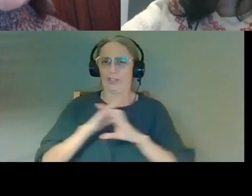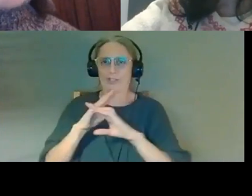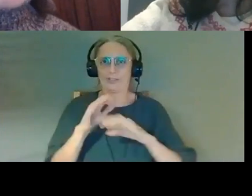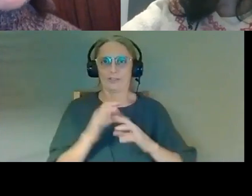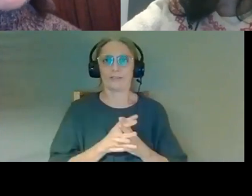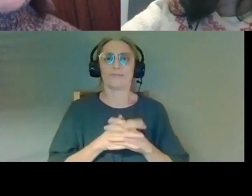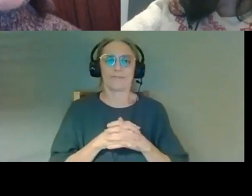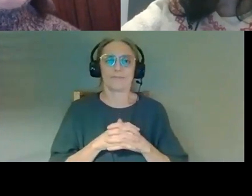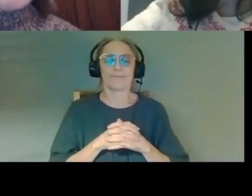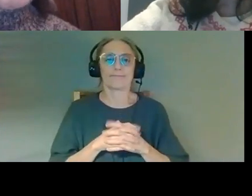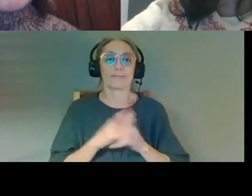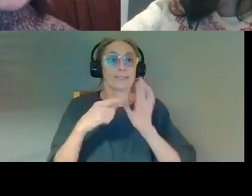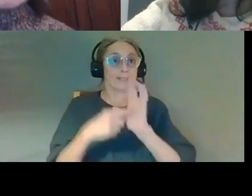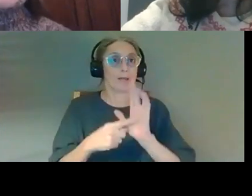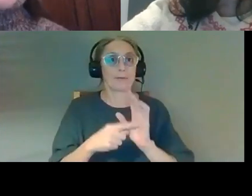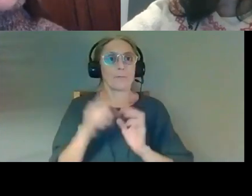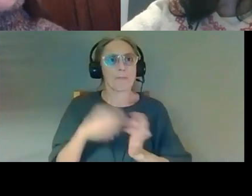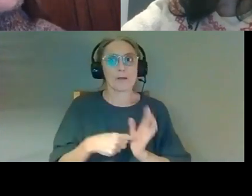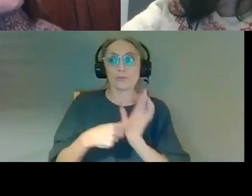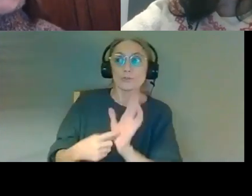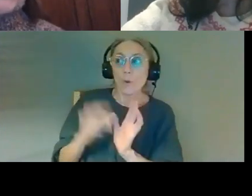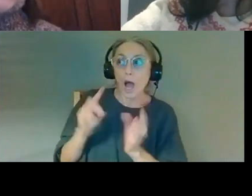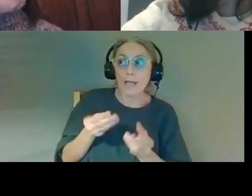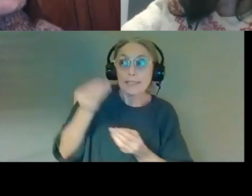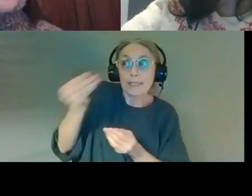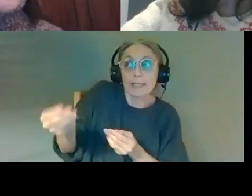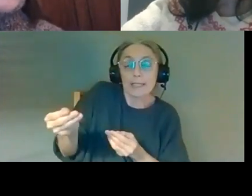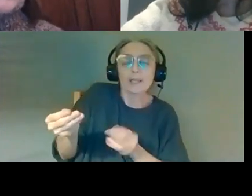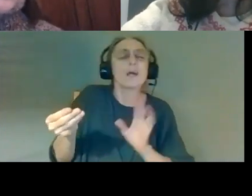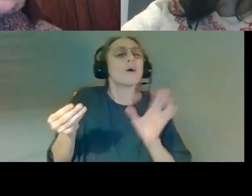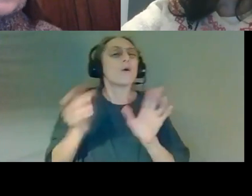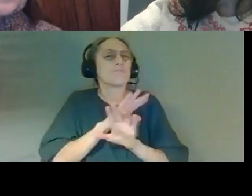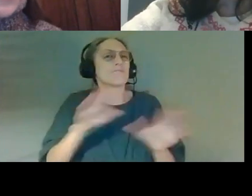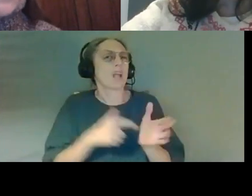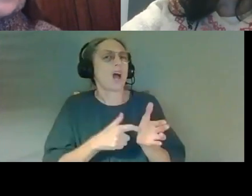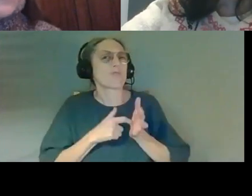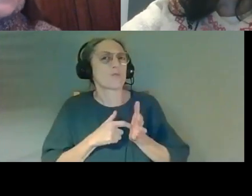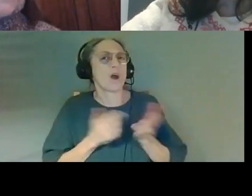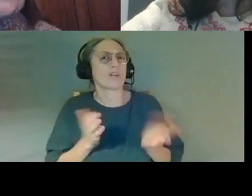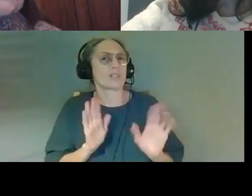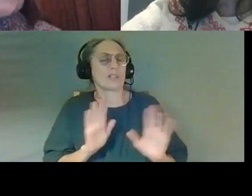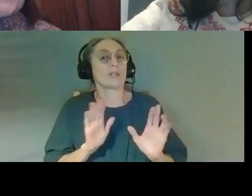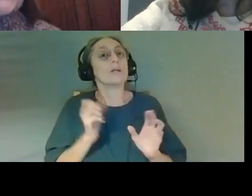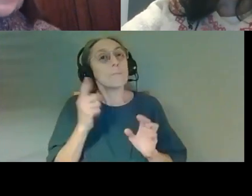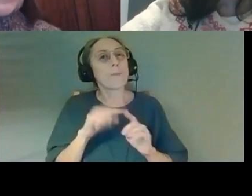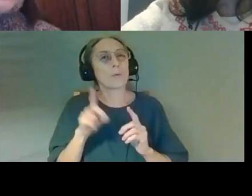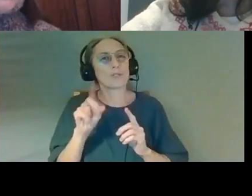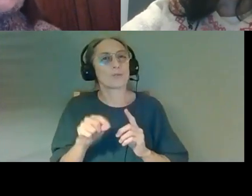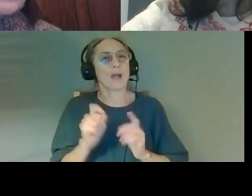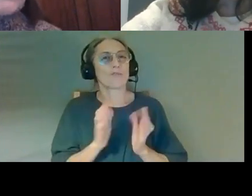require ID, we do ask people questions such as where